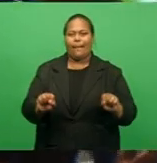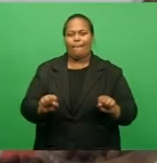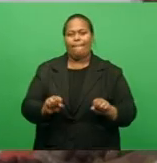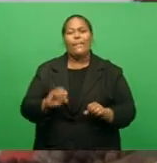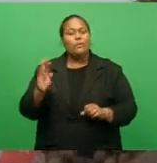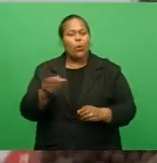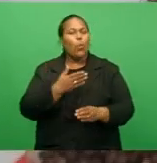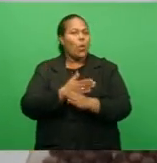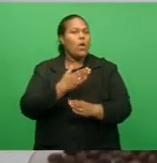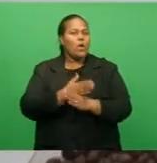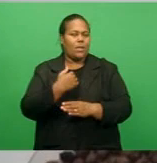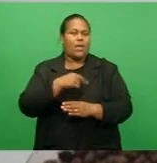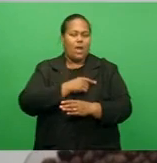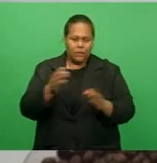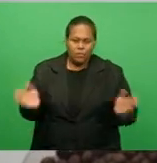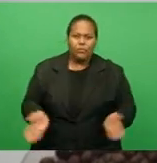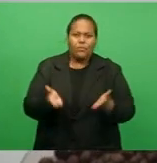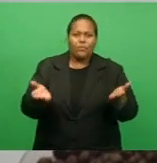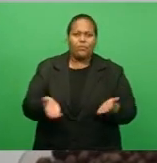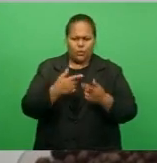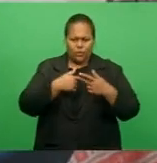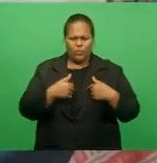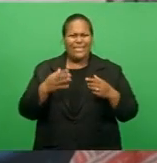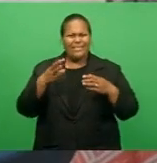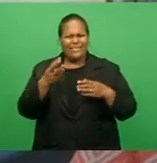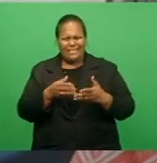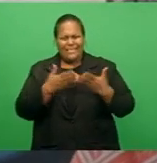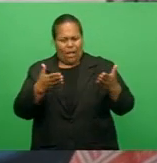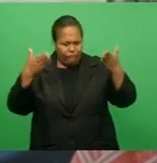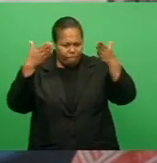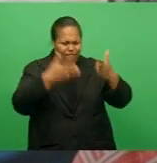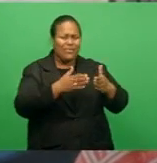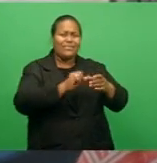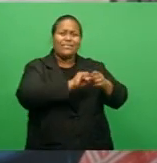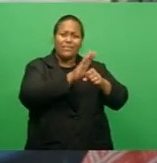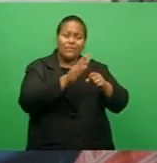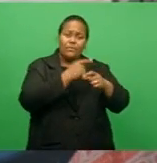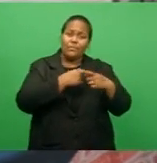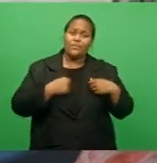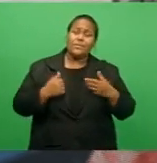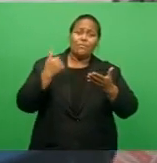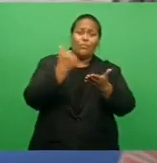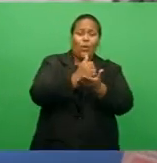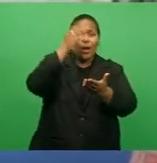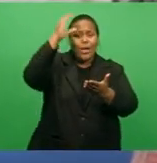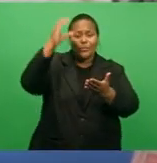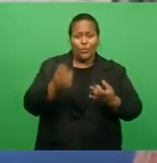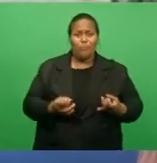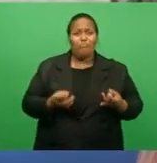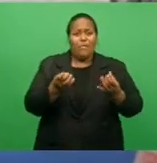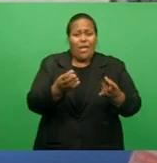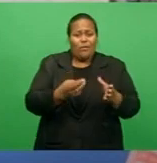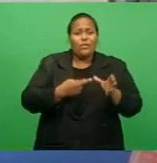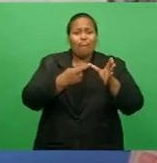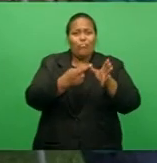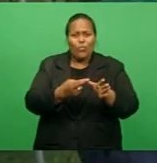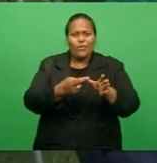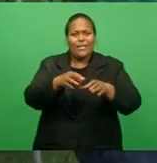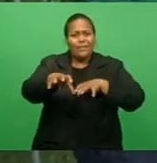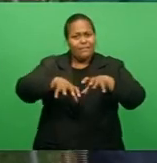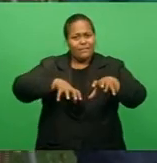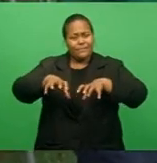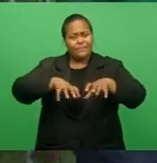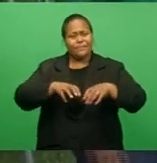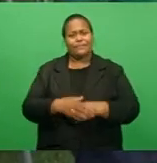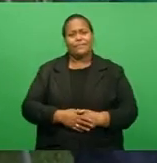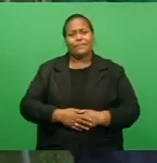Understandably, we have been preoccupied with COVID. We are supporting countries with their preparedness and response activities.